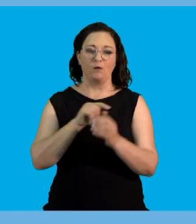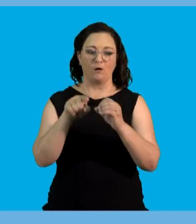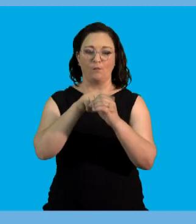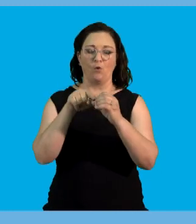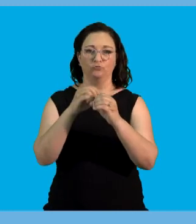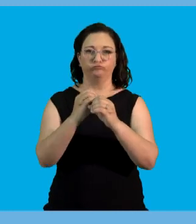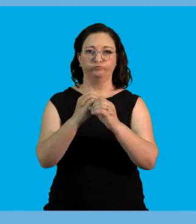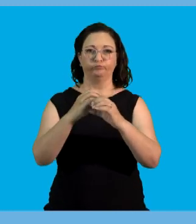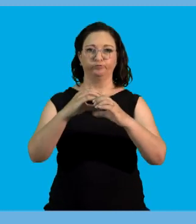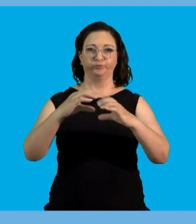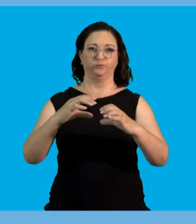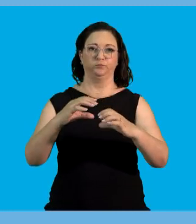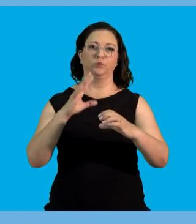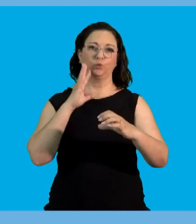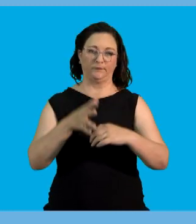will expand.